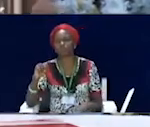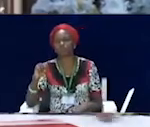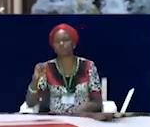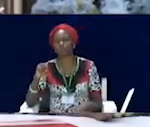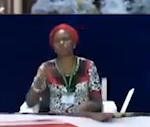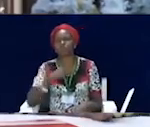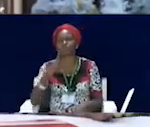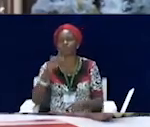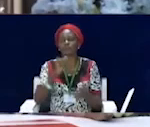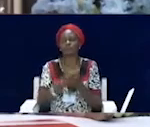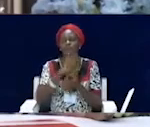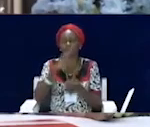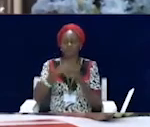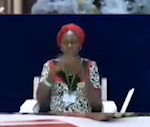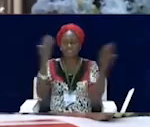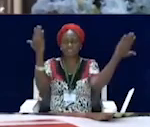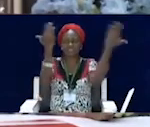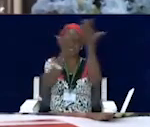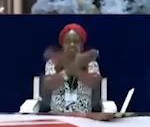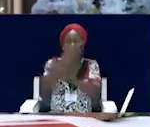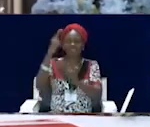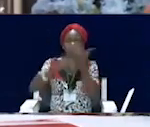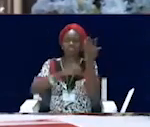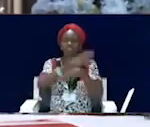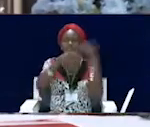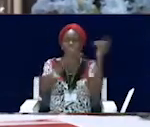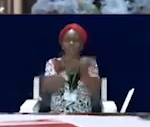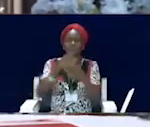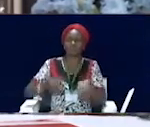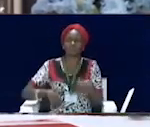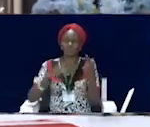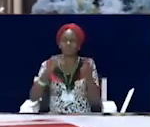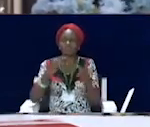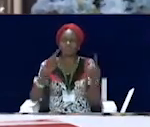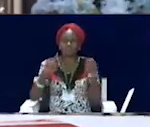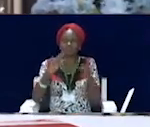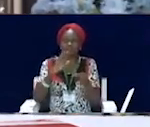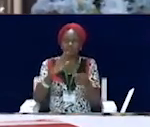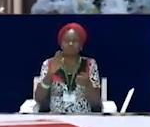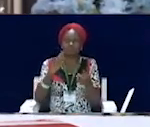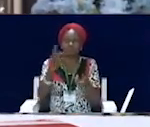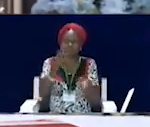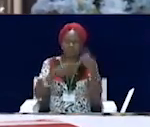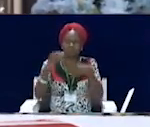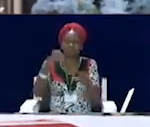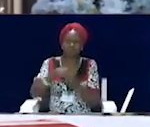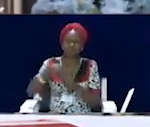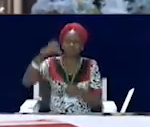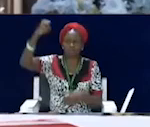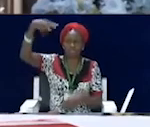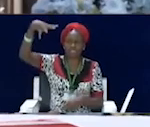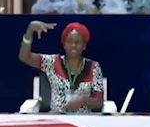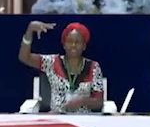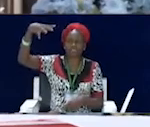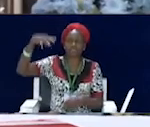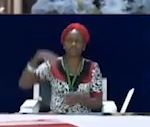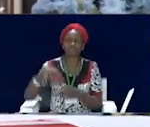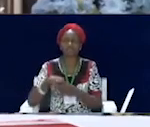And the one who had been in darkness all the days of his life suddenly came into light.